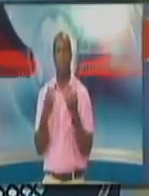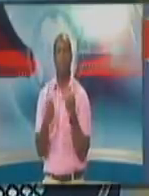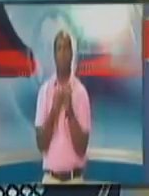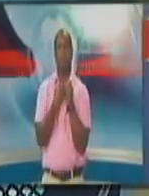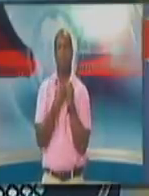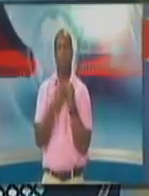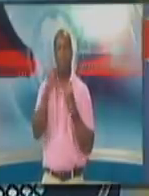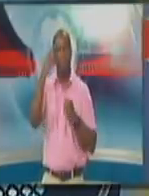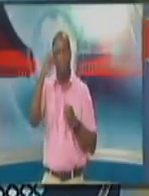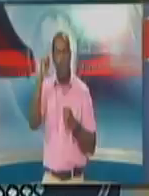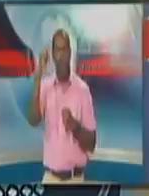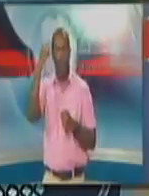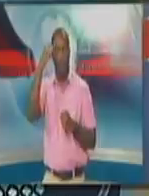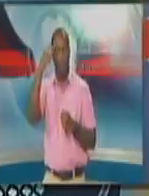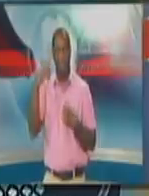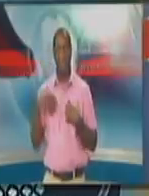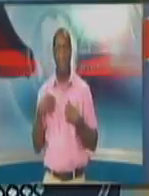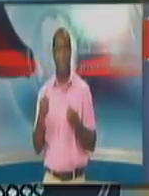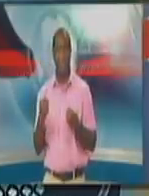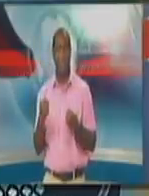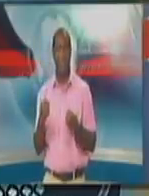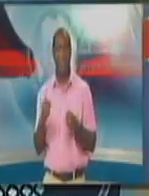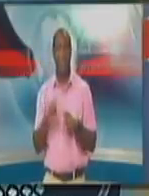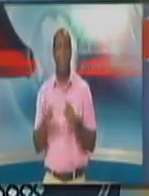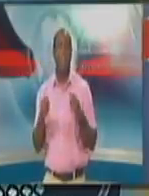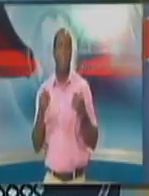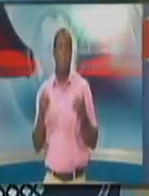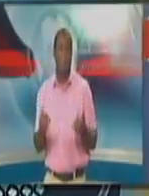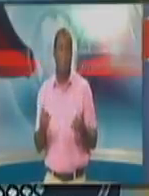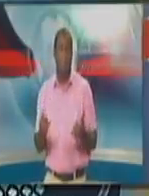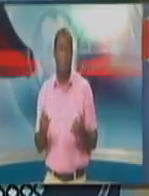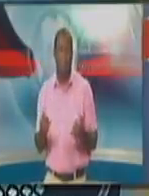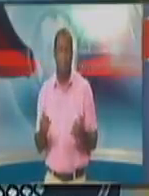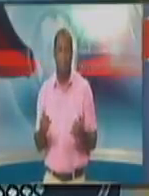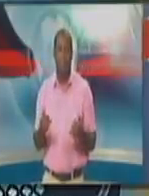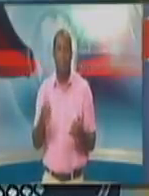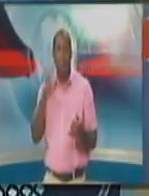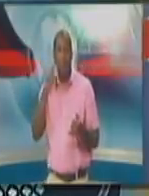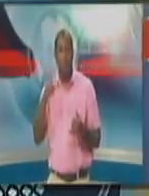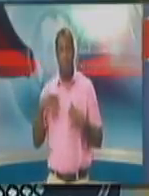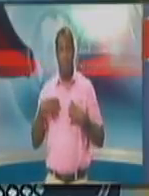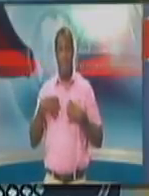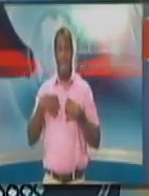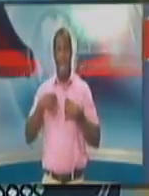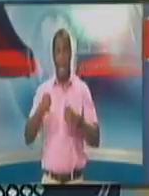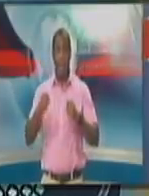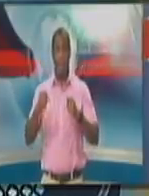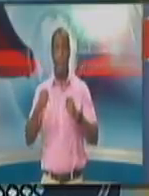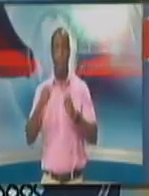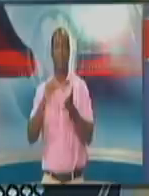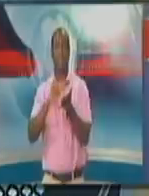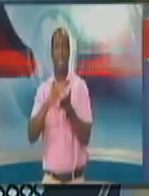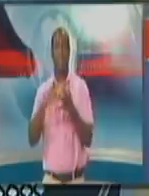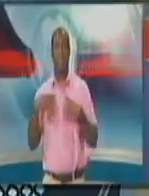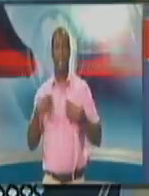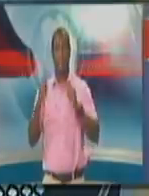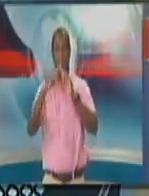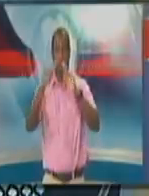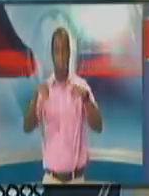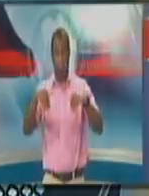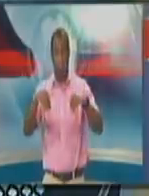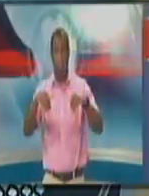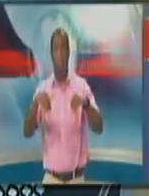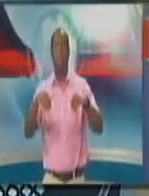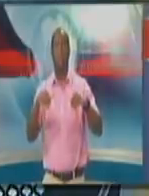a health center setting where they have different clinics on different days of the week, and we might have half a day per week for